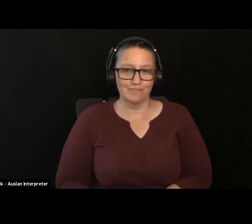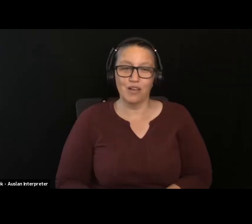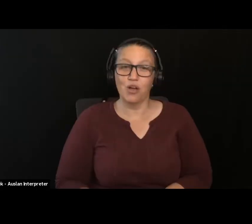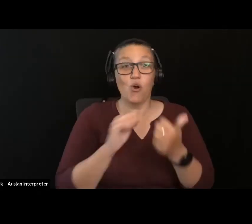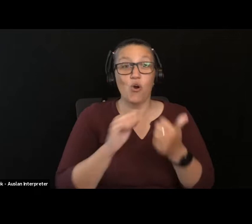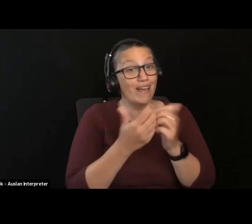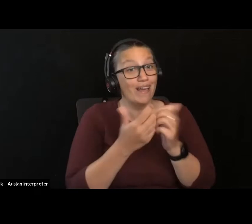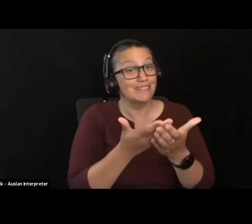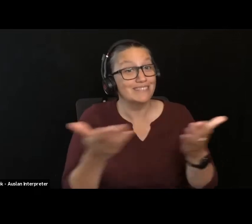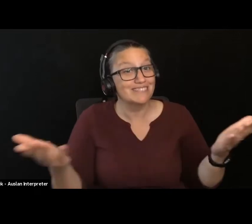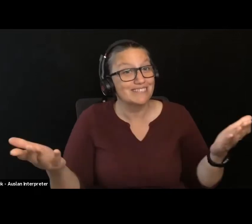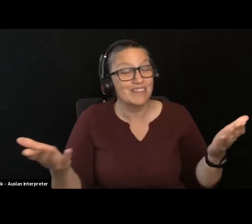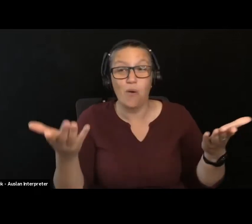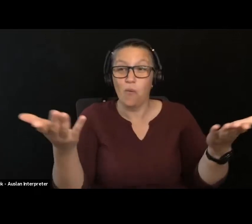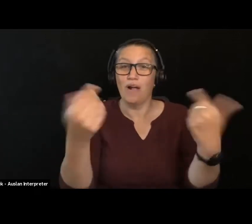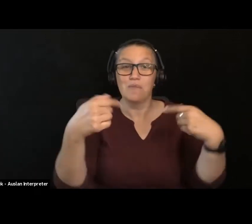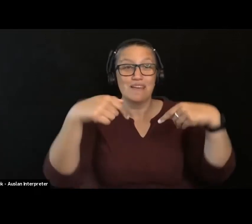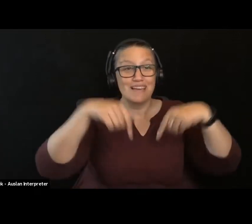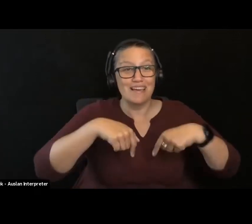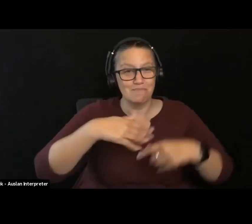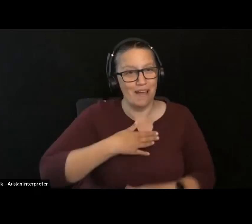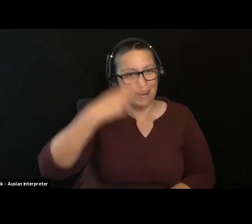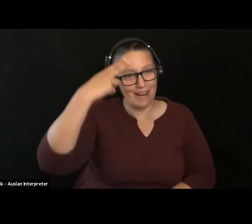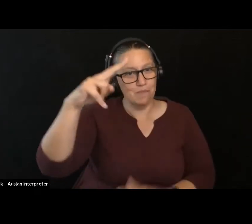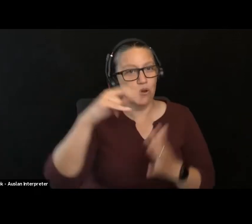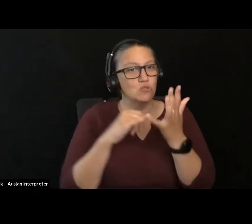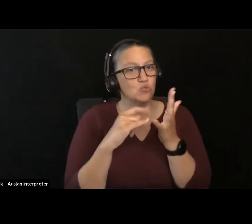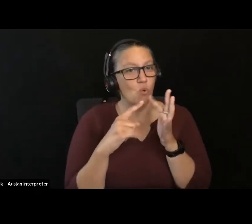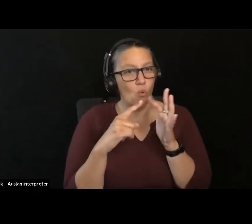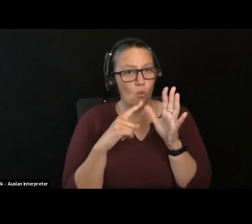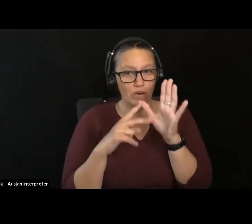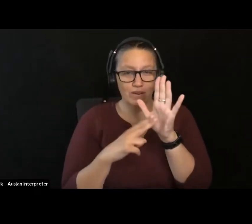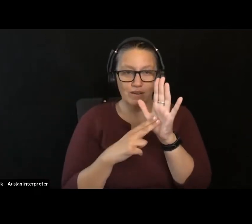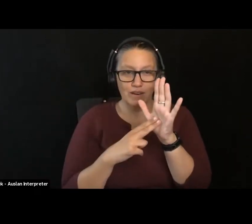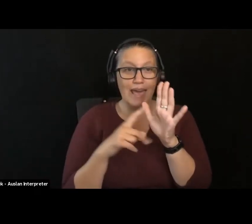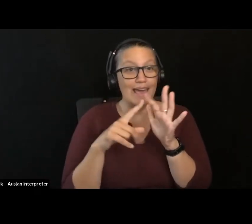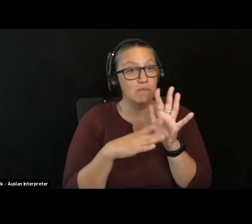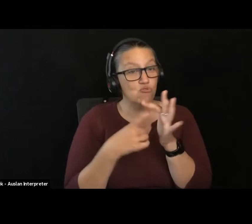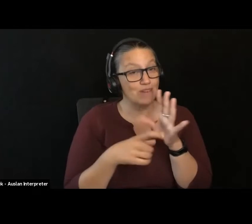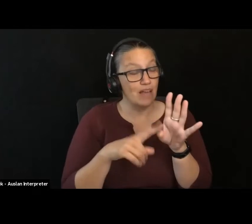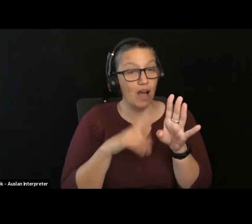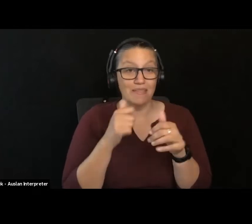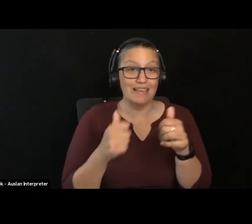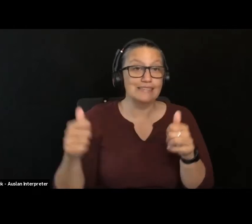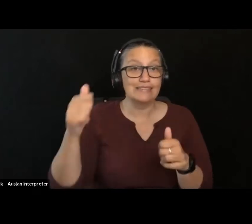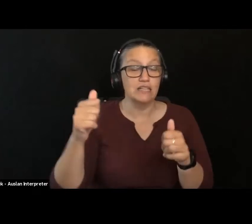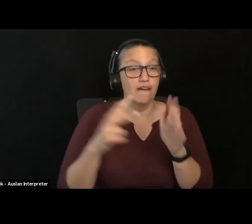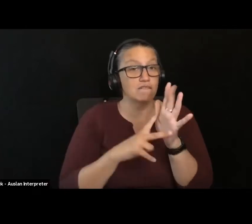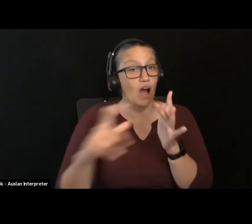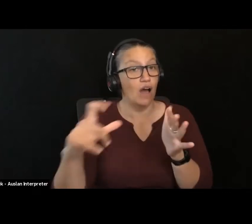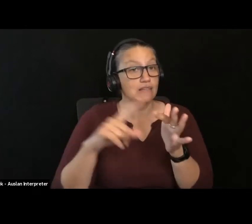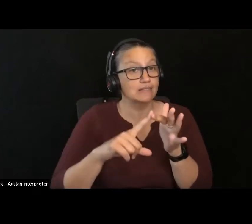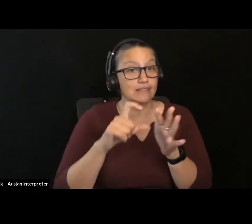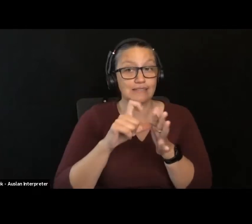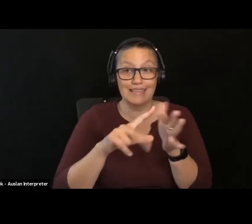Colleagues, welcome. My name is Sean Emery. I'm the Senior Vice Dean for Research and Operations in the Faculty of Medicine and Health